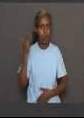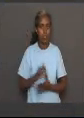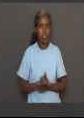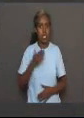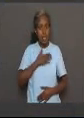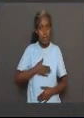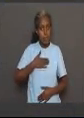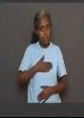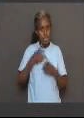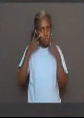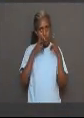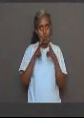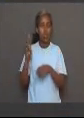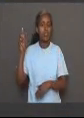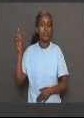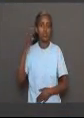at this graph.